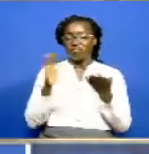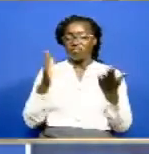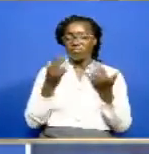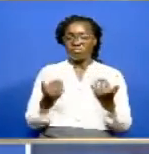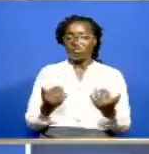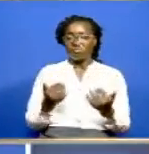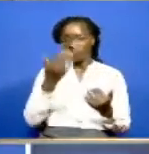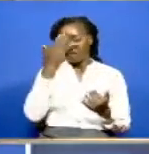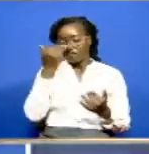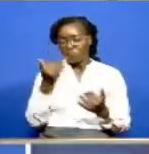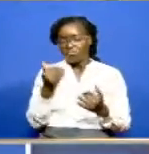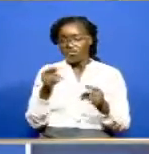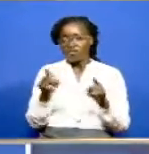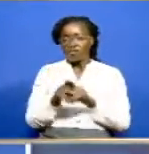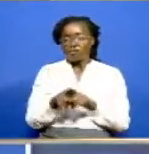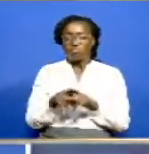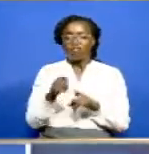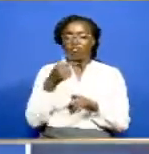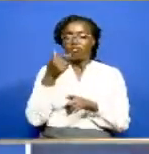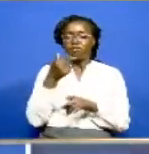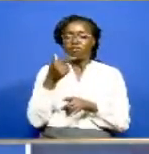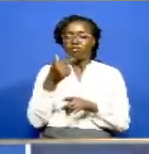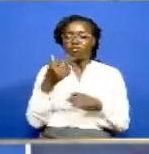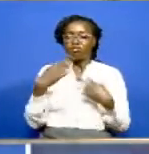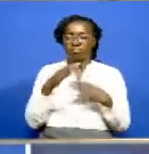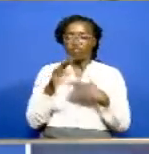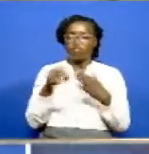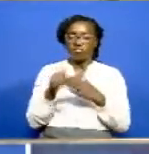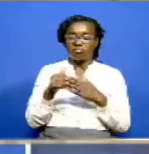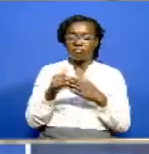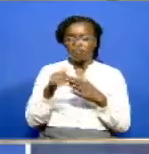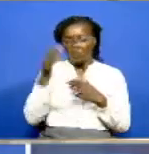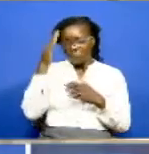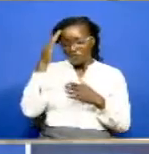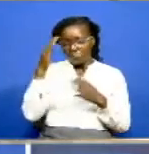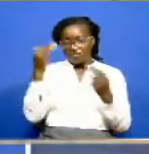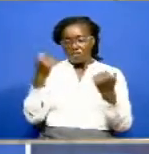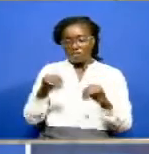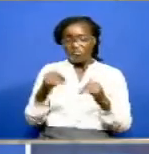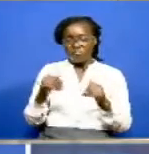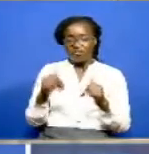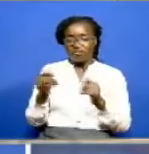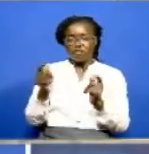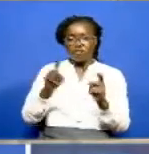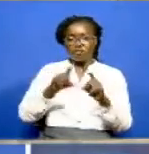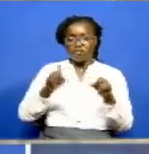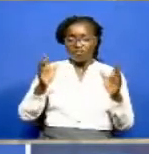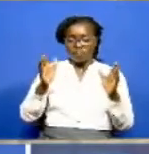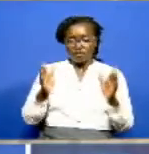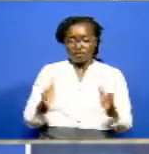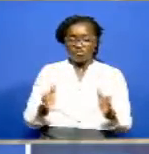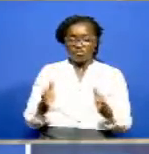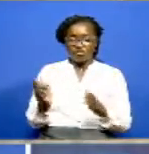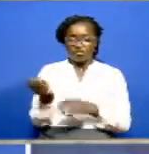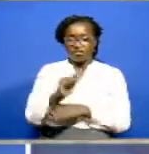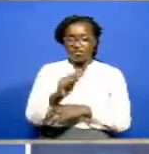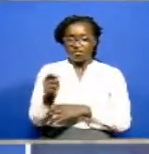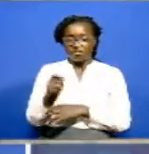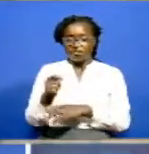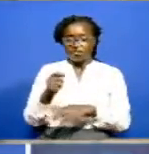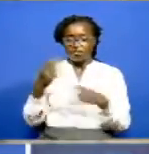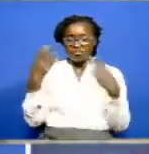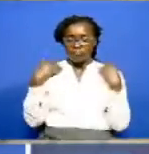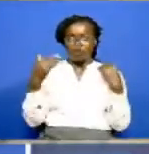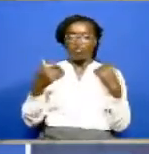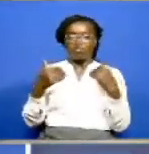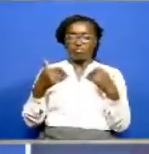know the standard. But what I would say, everybody knows how to play table tennis. It's all the psyche. In every game, it's the psyche. How you